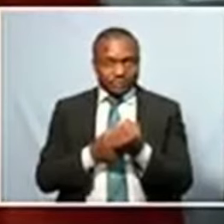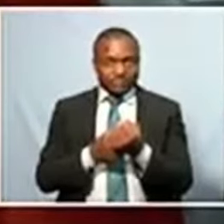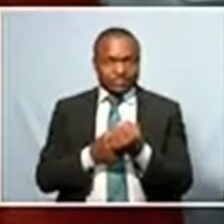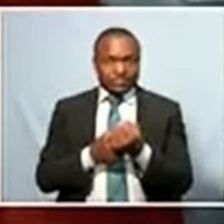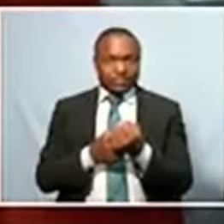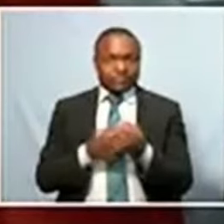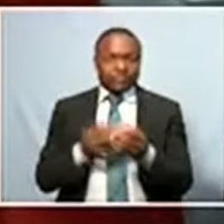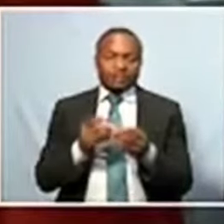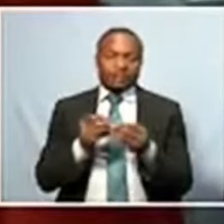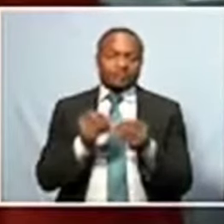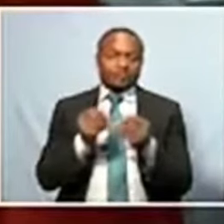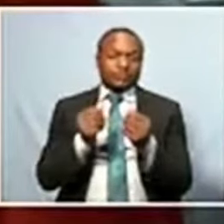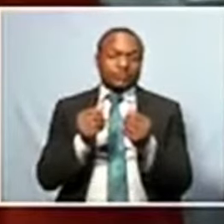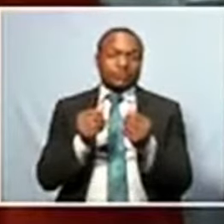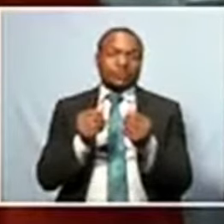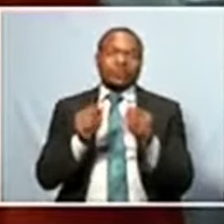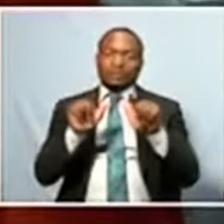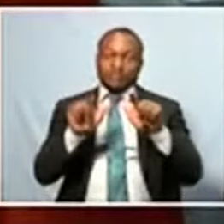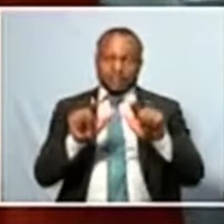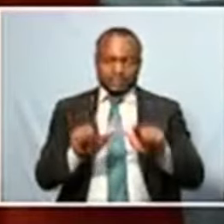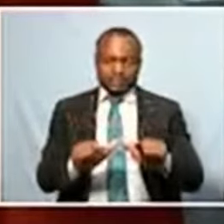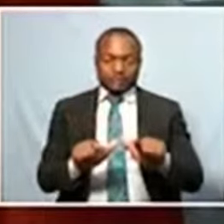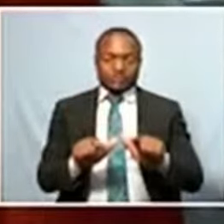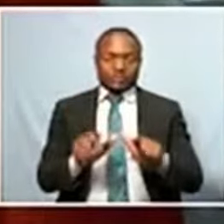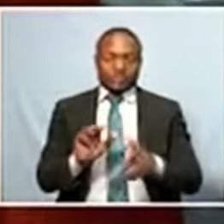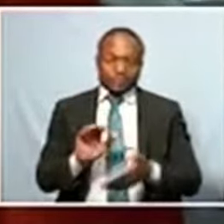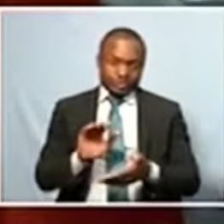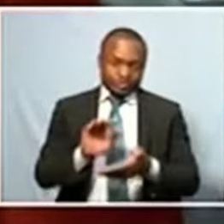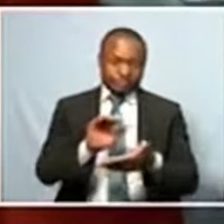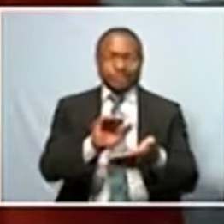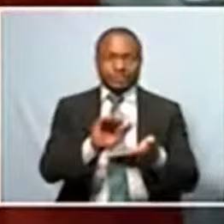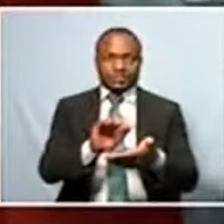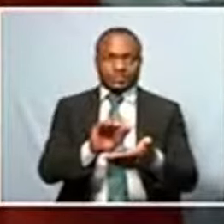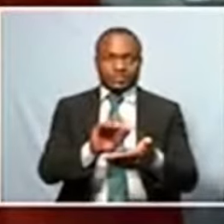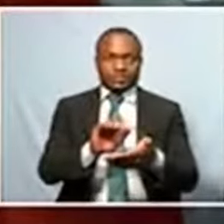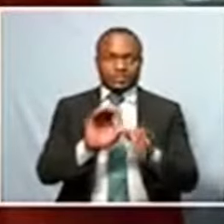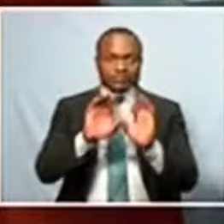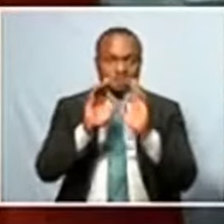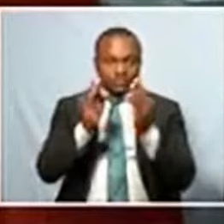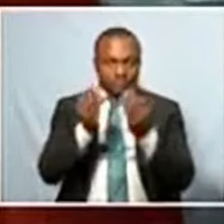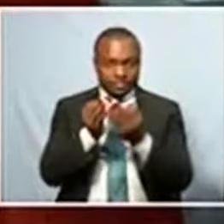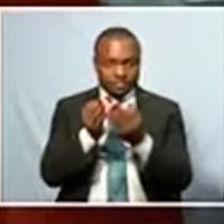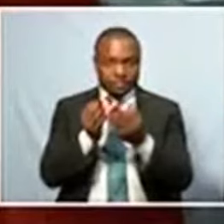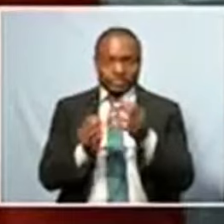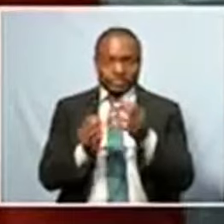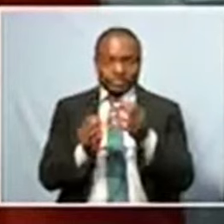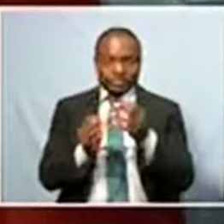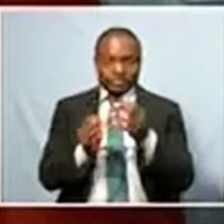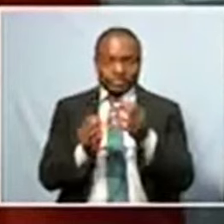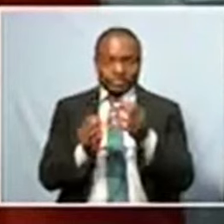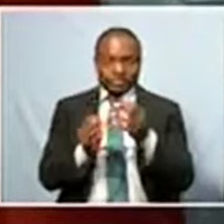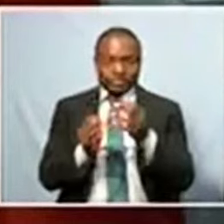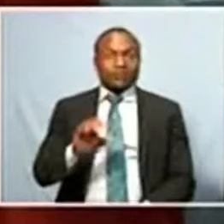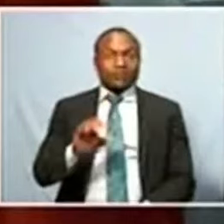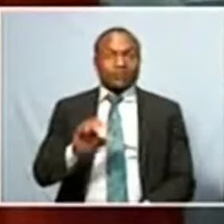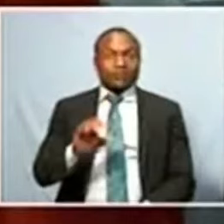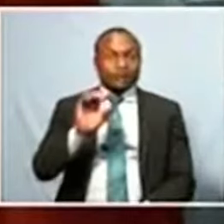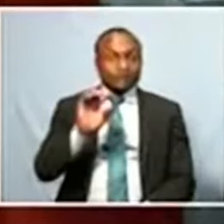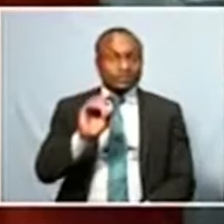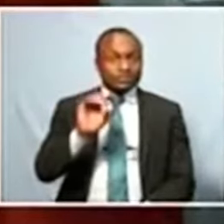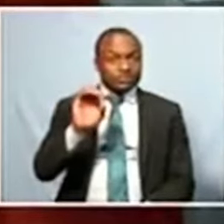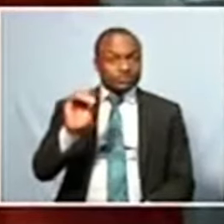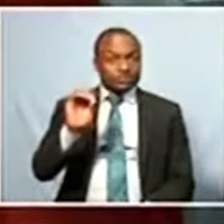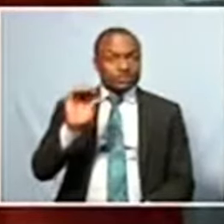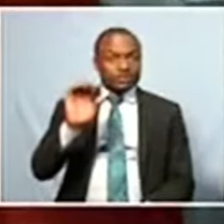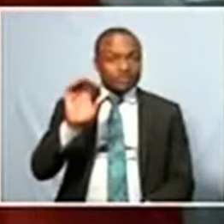fewer, the less that is allocated to the families. Under 006